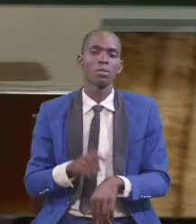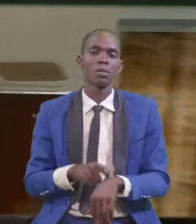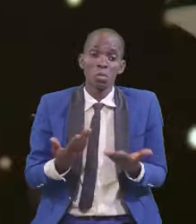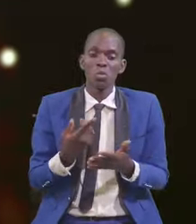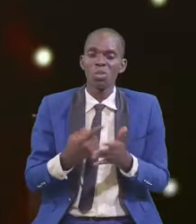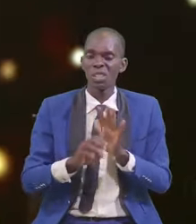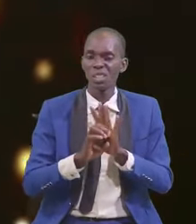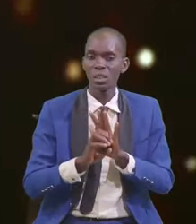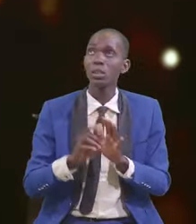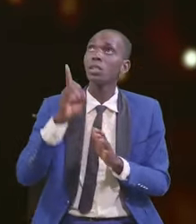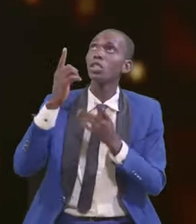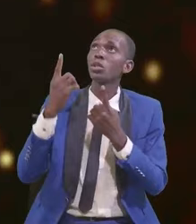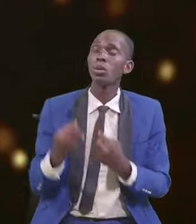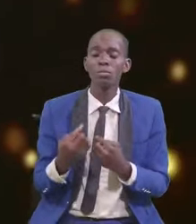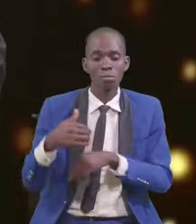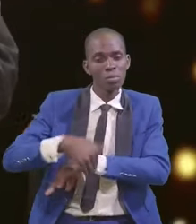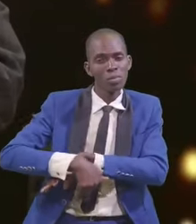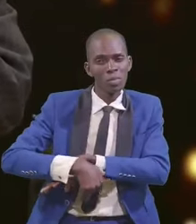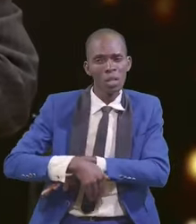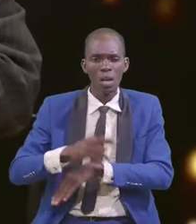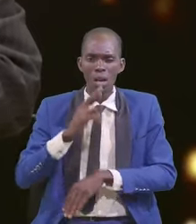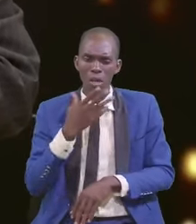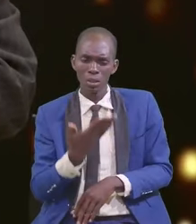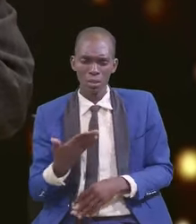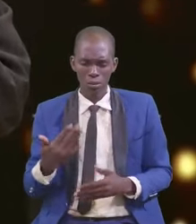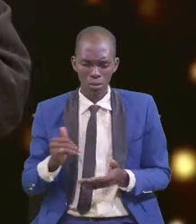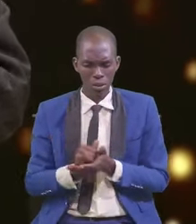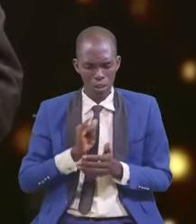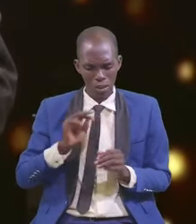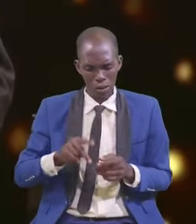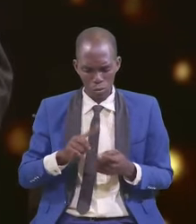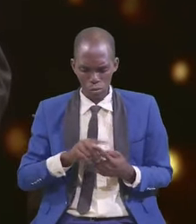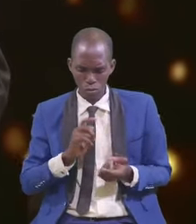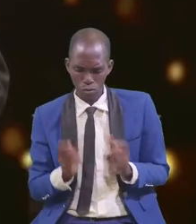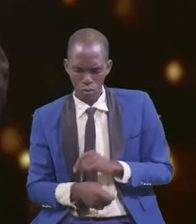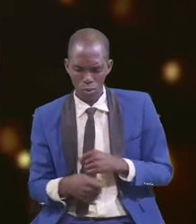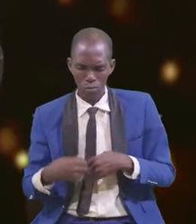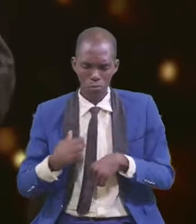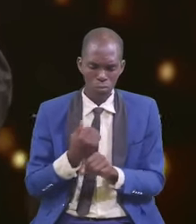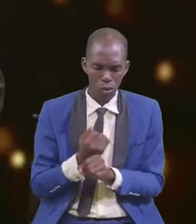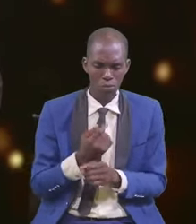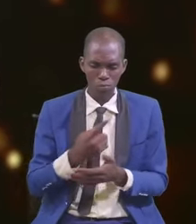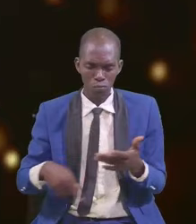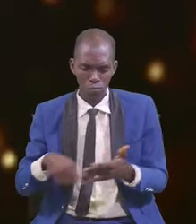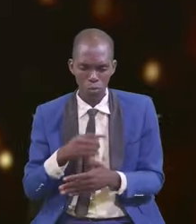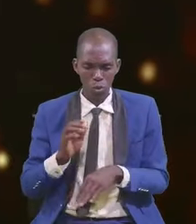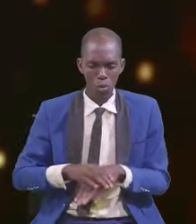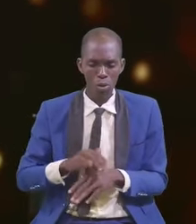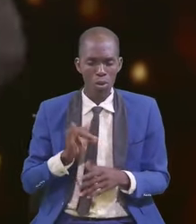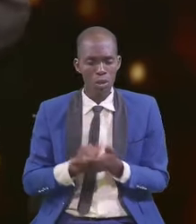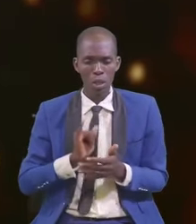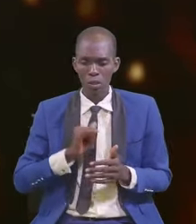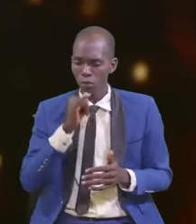tonight are there things I should make right that have not made right what it come what if it comes